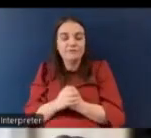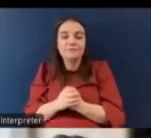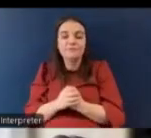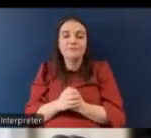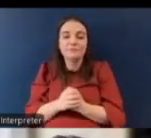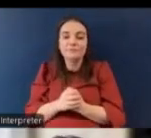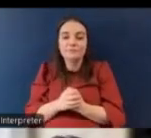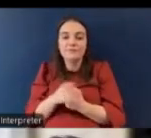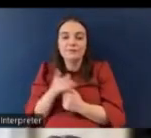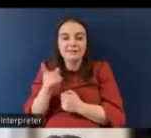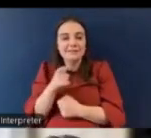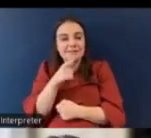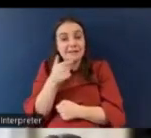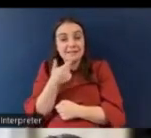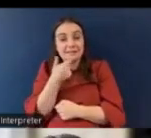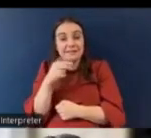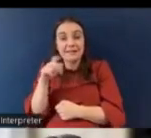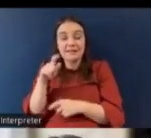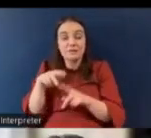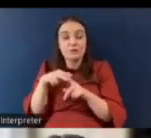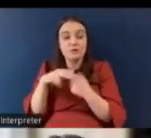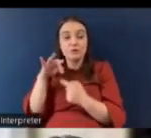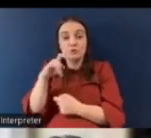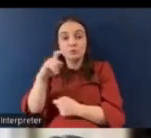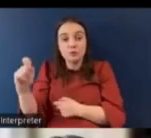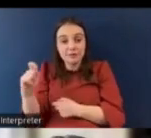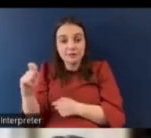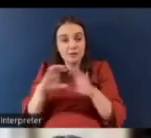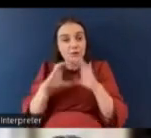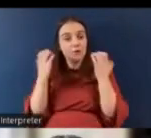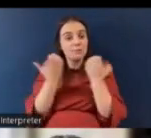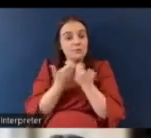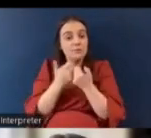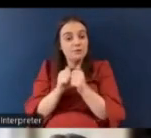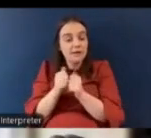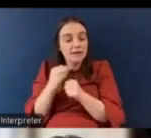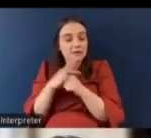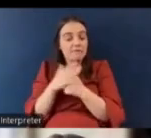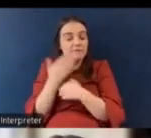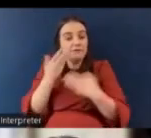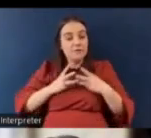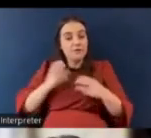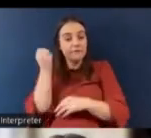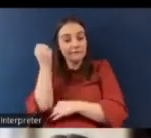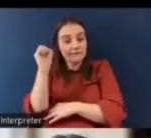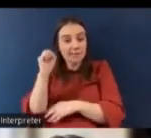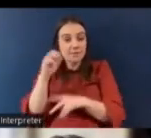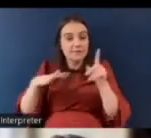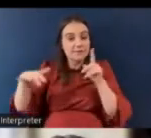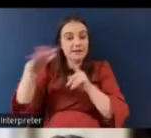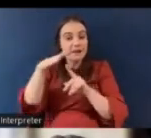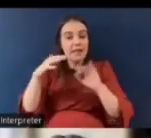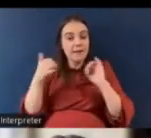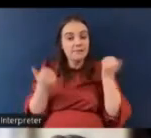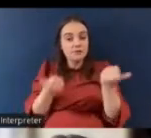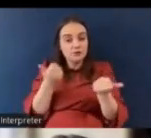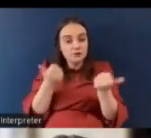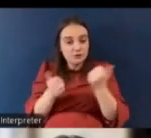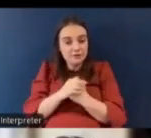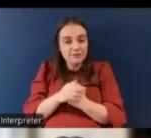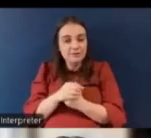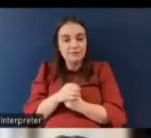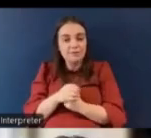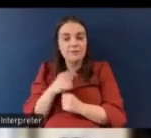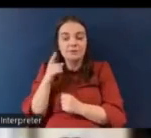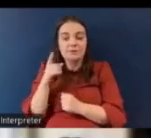can talk about our second toolkit, which is Community Action for Feminist Climate Justice. And this is the organize theme of the two